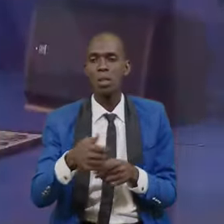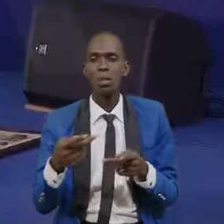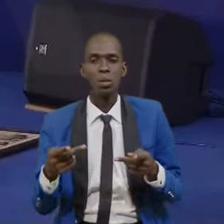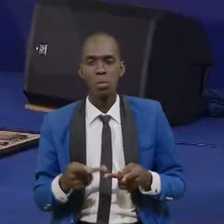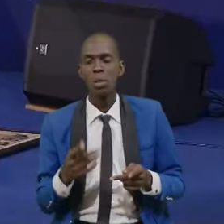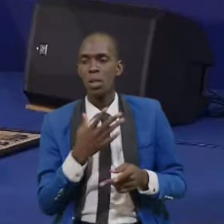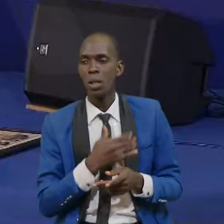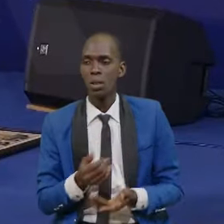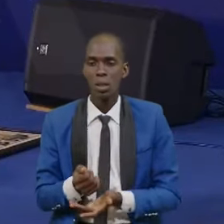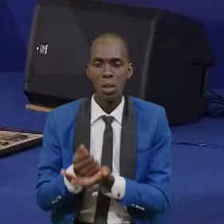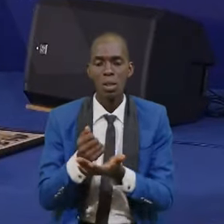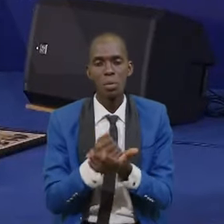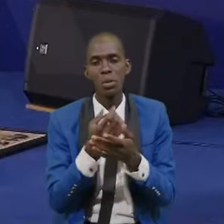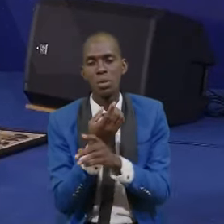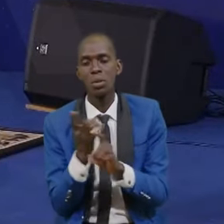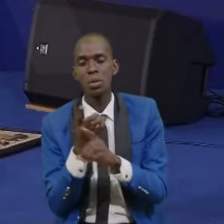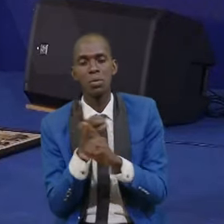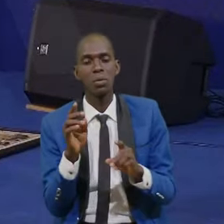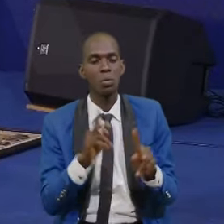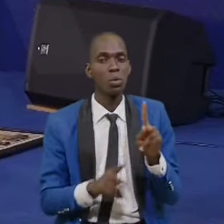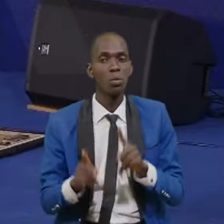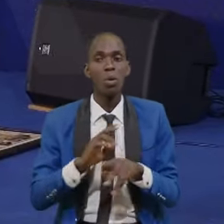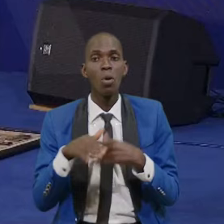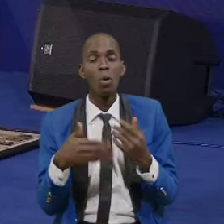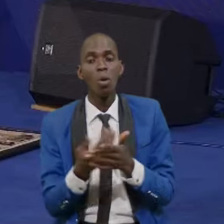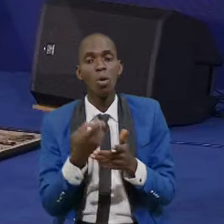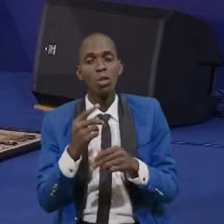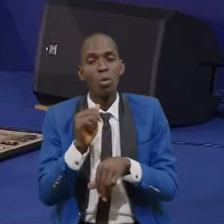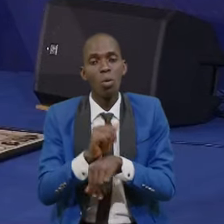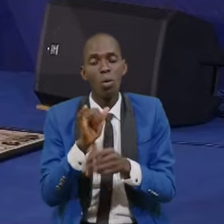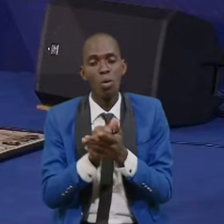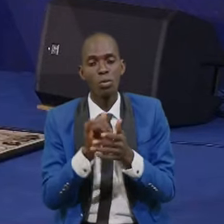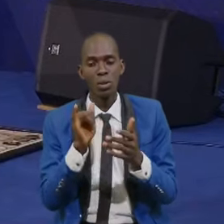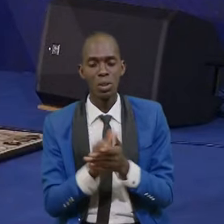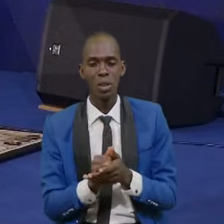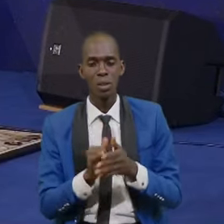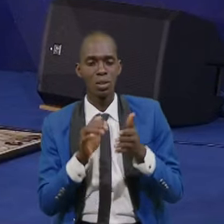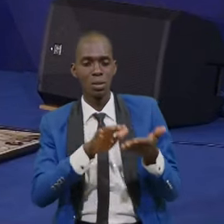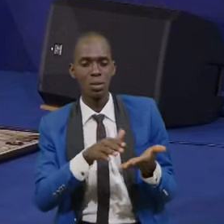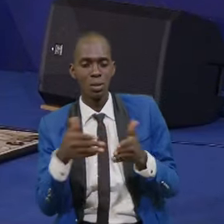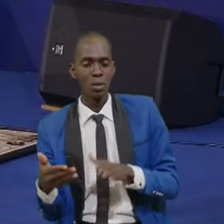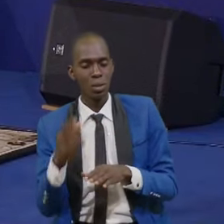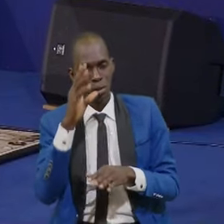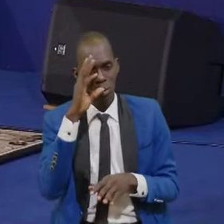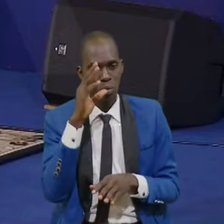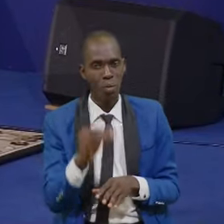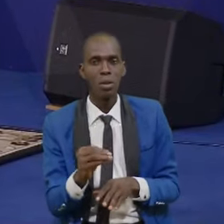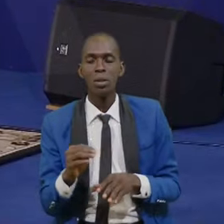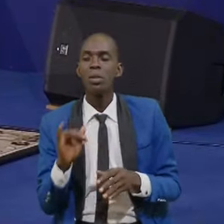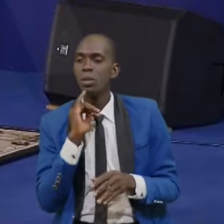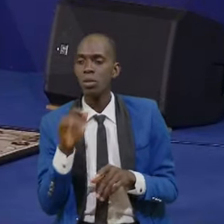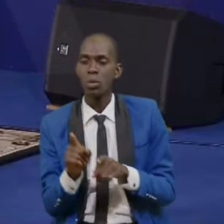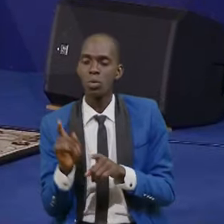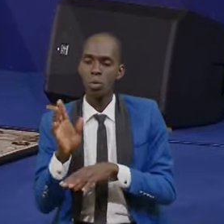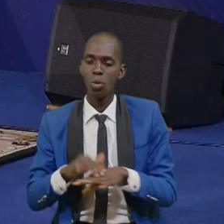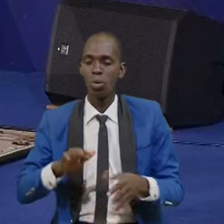people. All the activities, all the actions, all the works, all the efforts of a dead man, their dead works. And he says, we